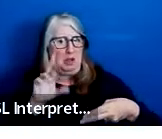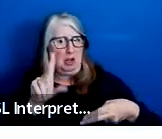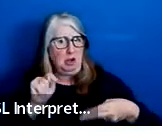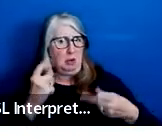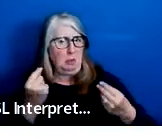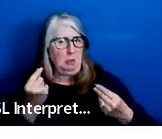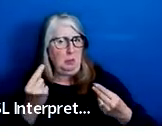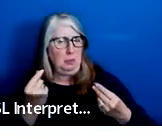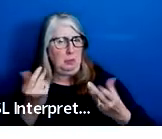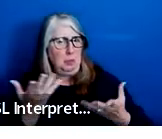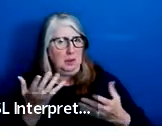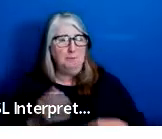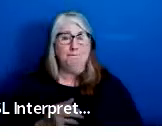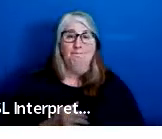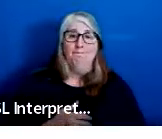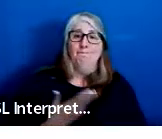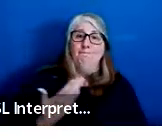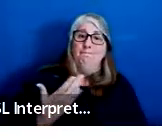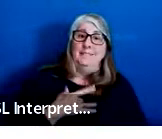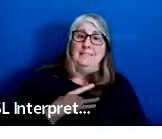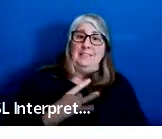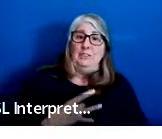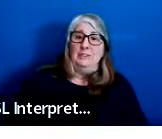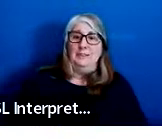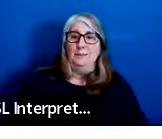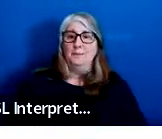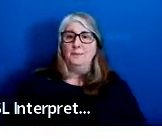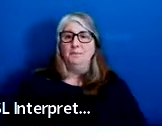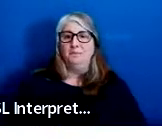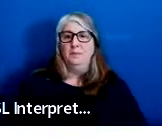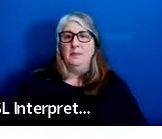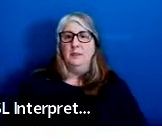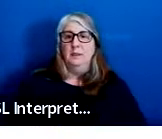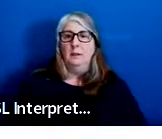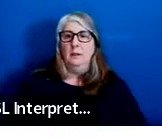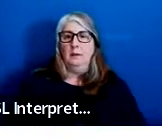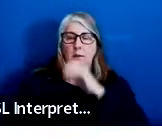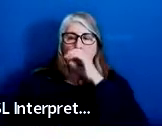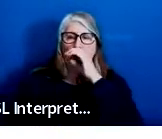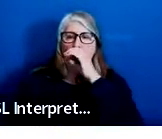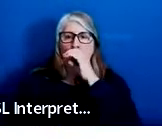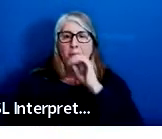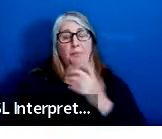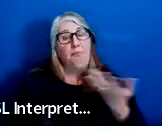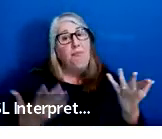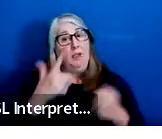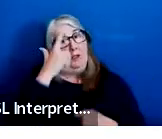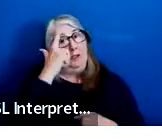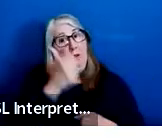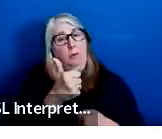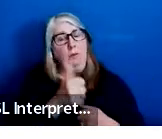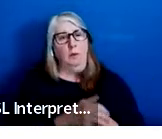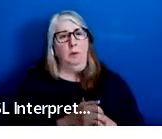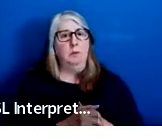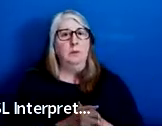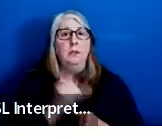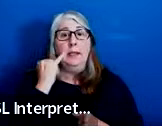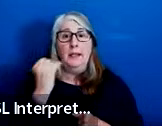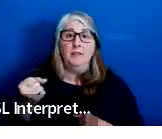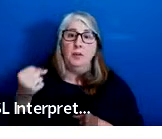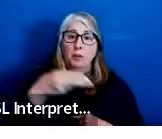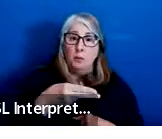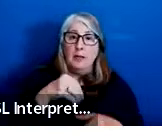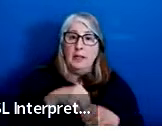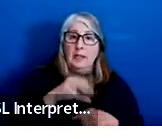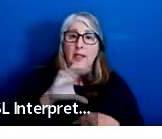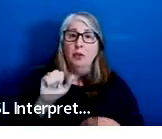That is an interesting one. Let's see. Well, I guess that's up to you. Yeah. I mean, if they're dumping the right thing in your